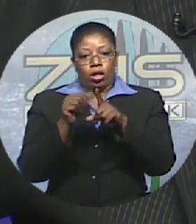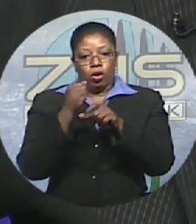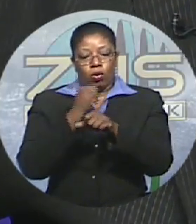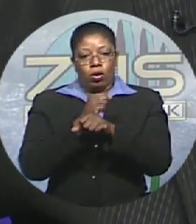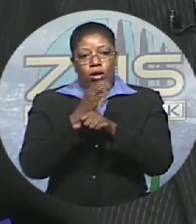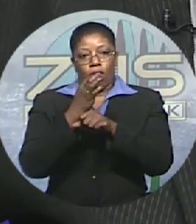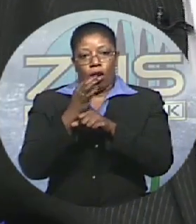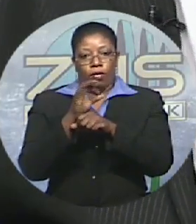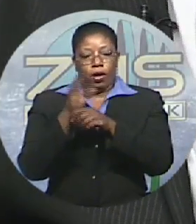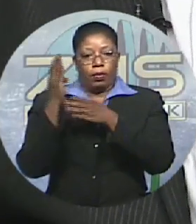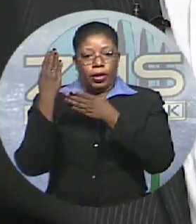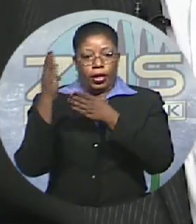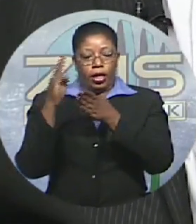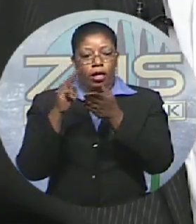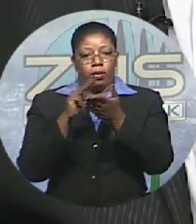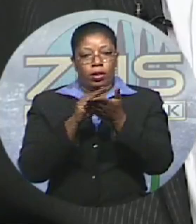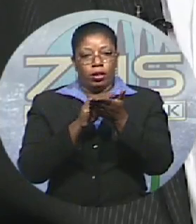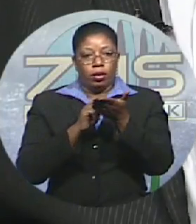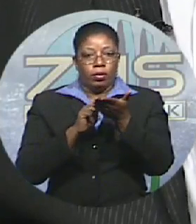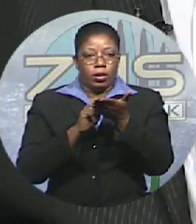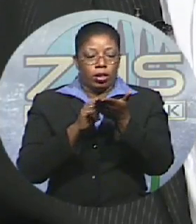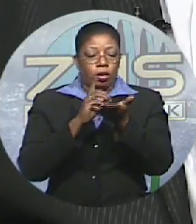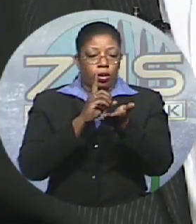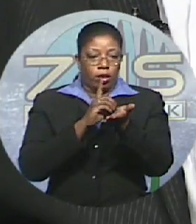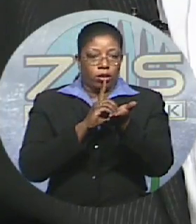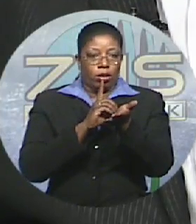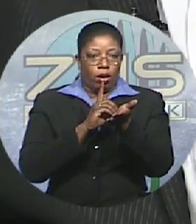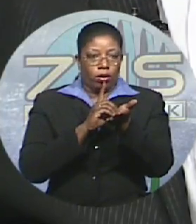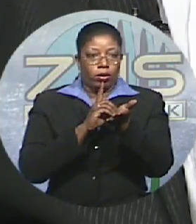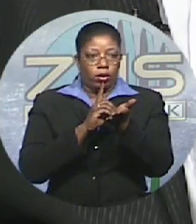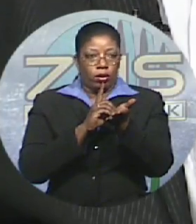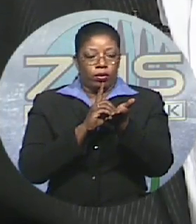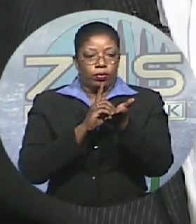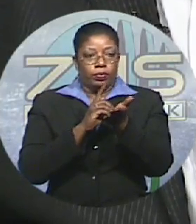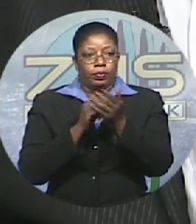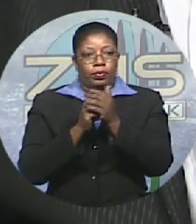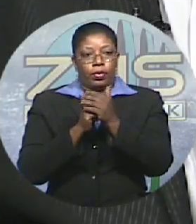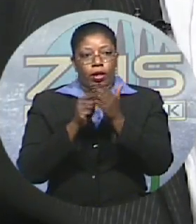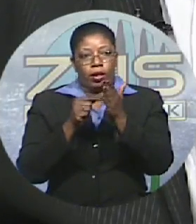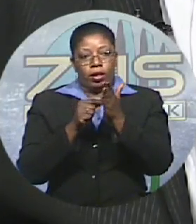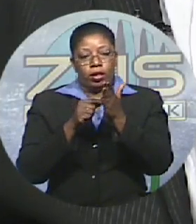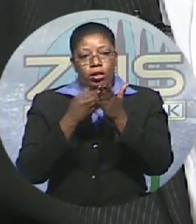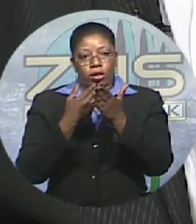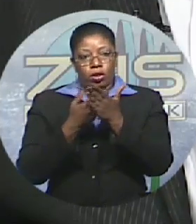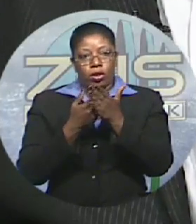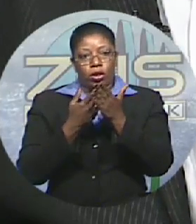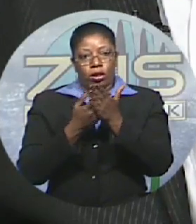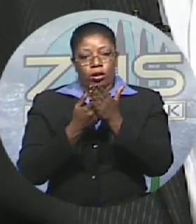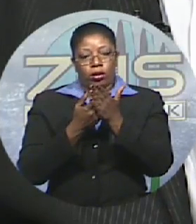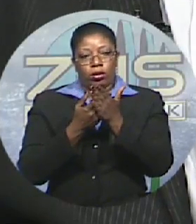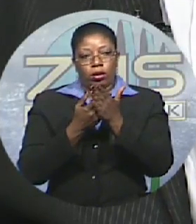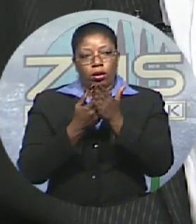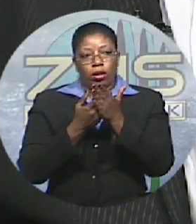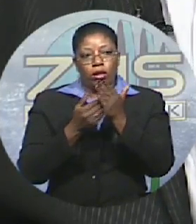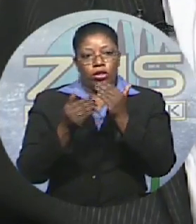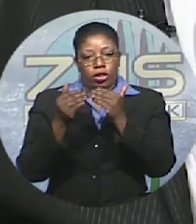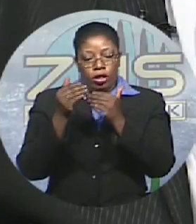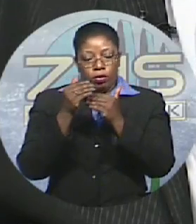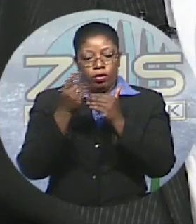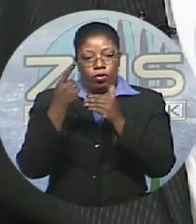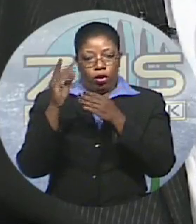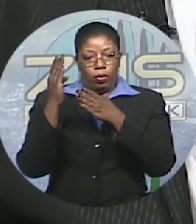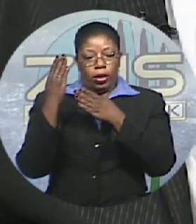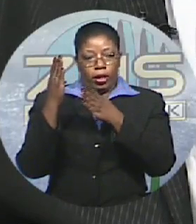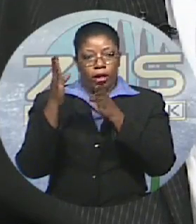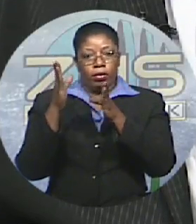physician. The move signals a number of medical breakthroughs and achievements for Bahamians and regional medicine. Clint Watson